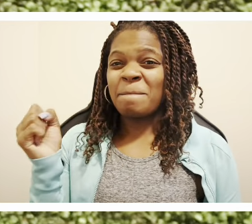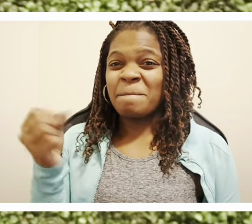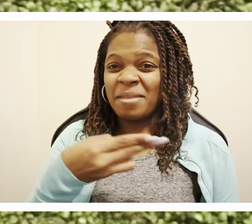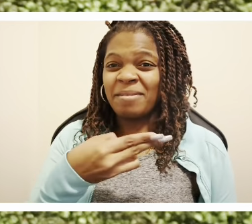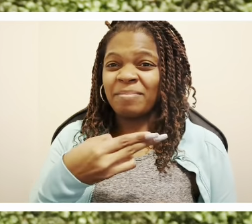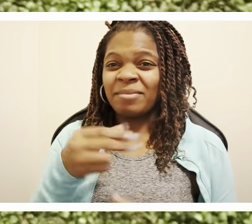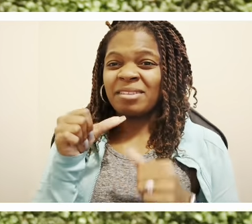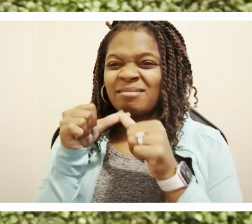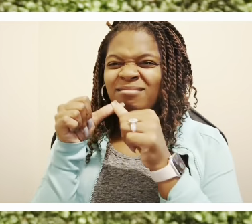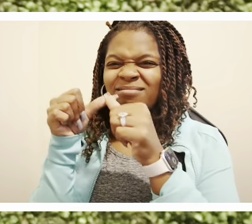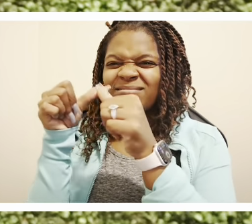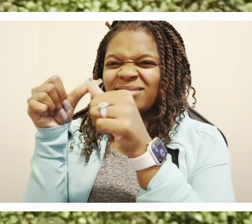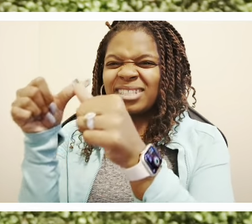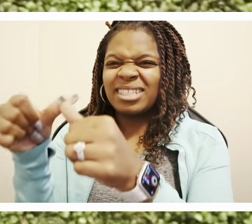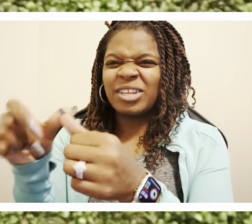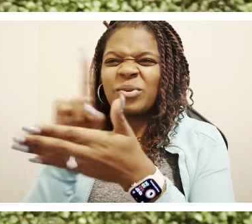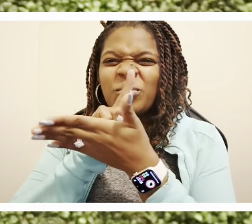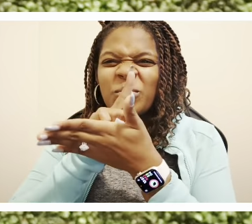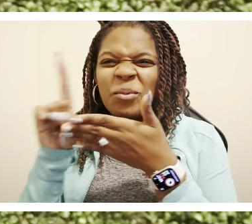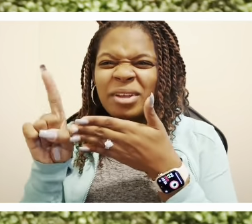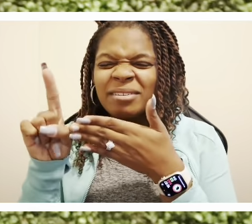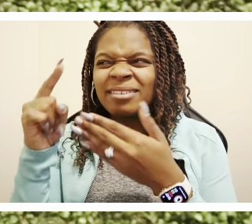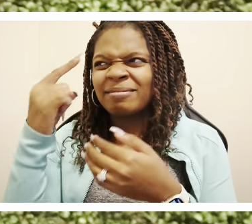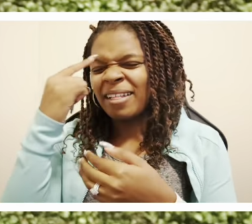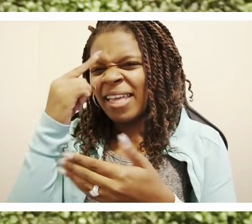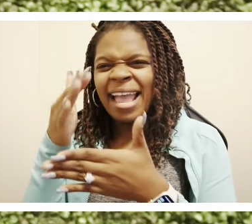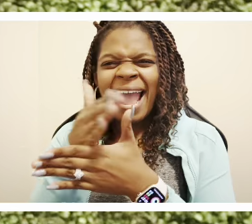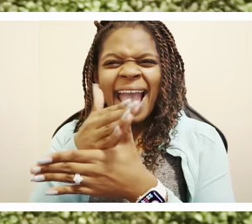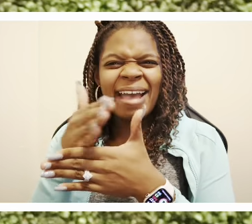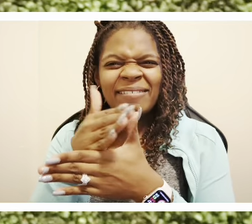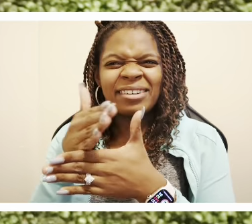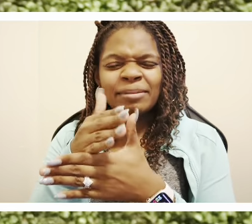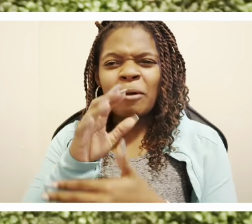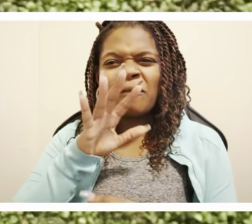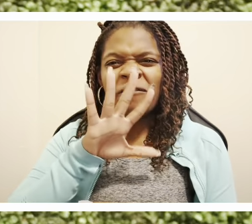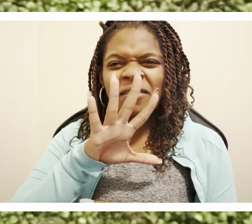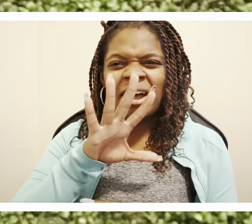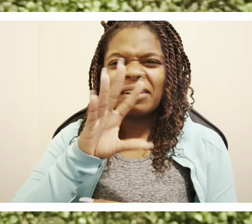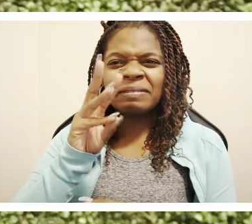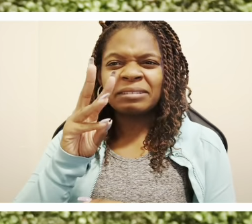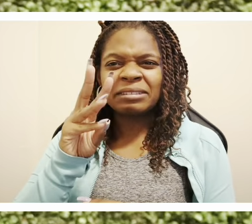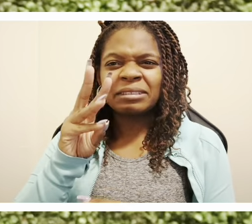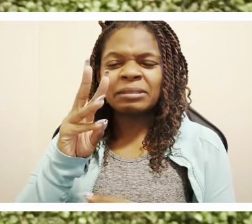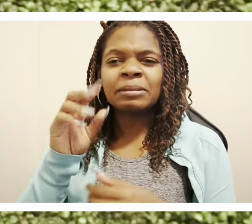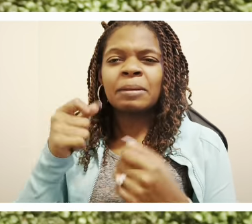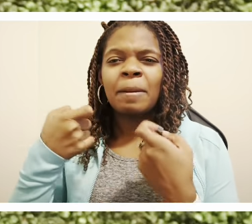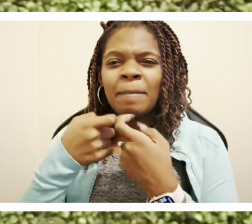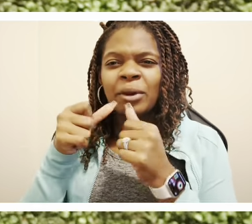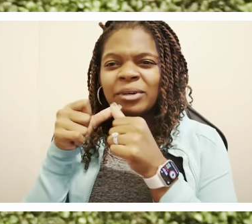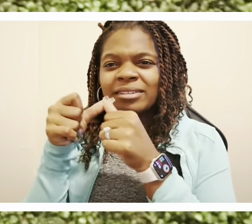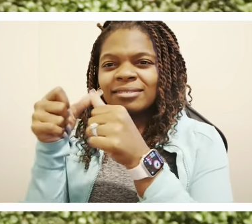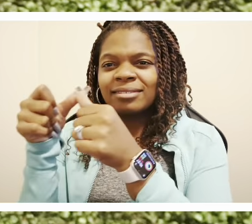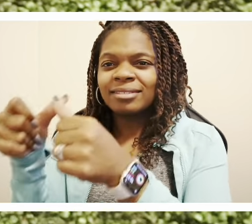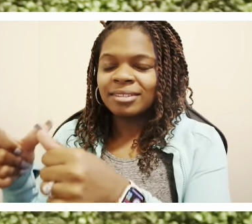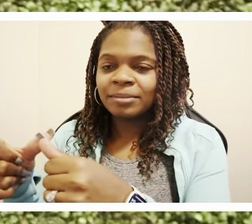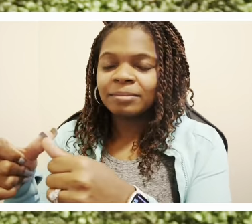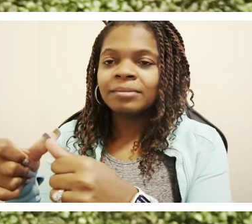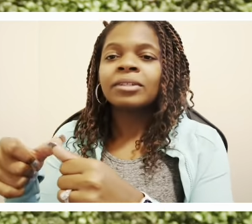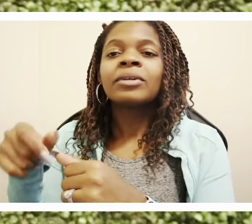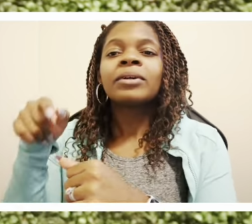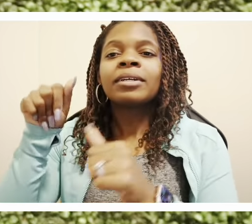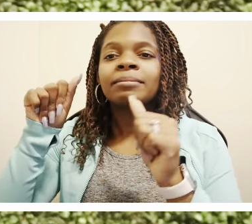this is so much better. This can last almost up to 7 days. I think on average it lasts about 5 to 6 days with